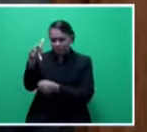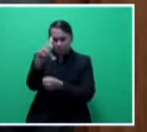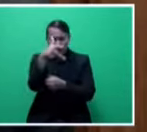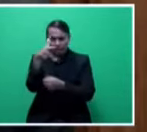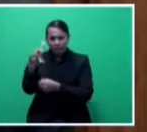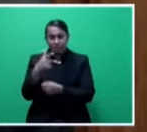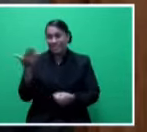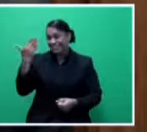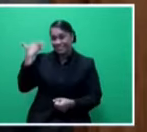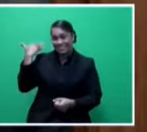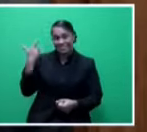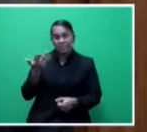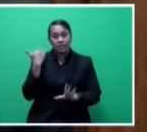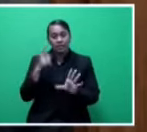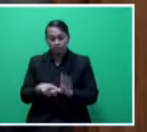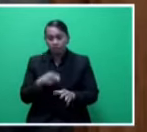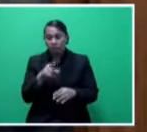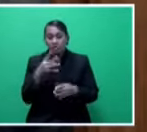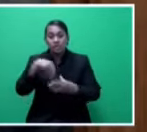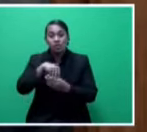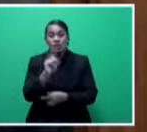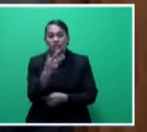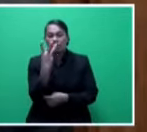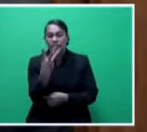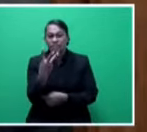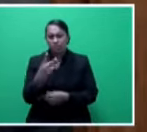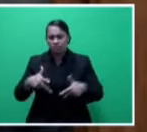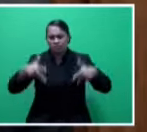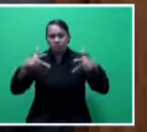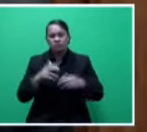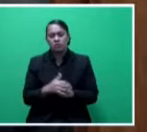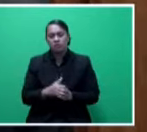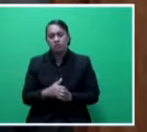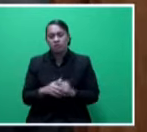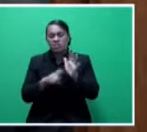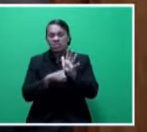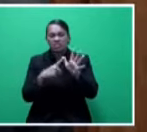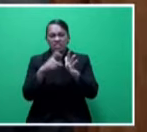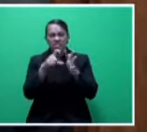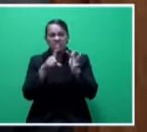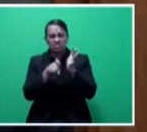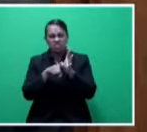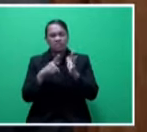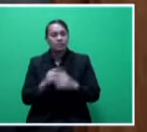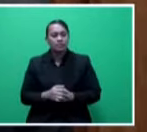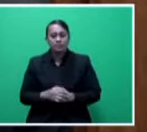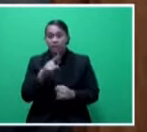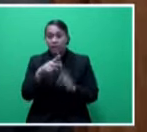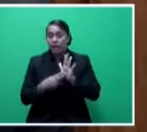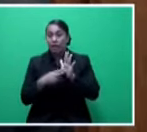Service has 3 radars. These radars are located at Nadi Airport, at Nausori Airport, and at Lambasa